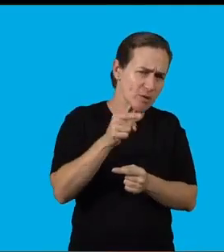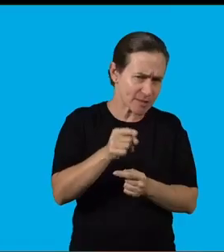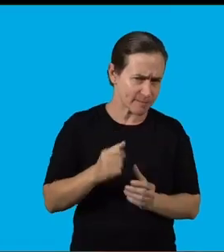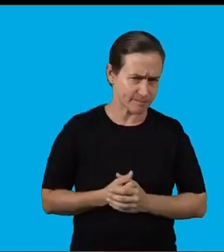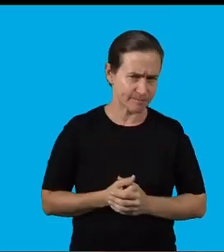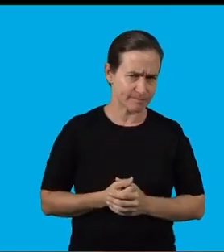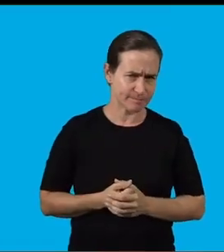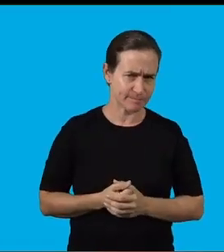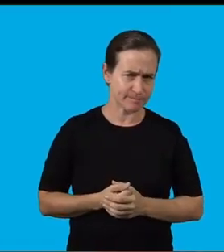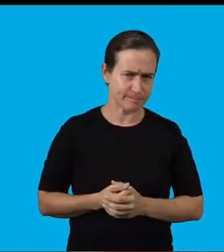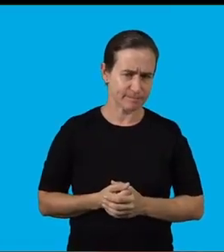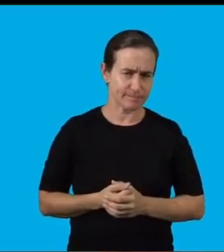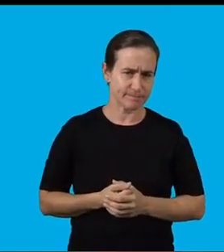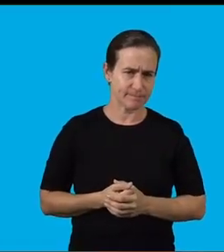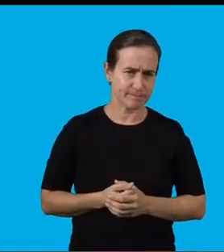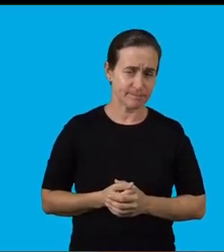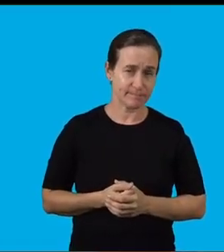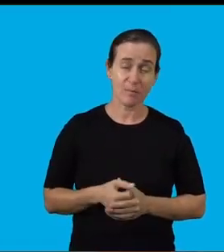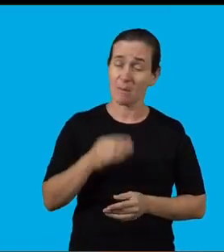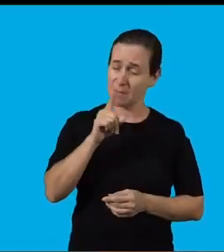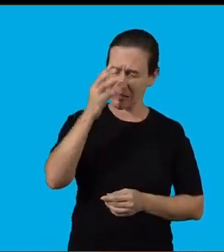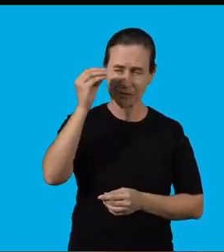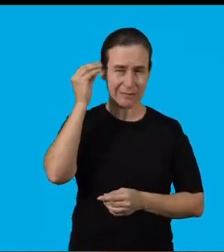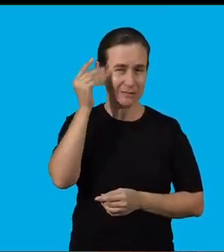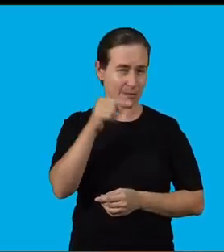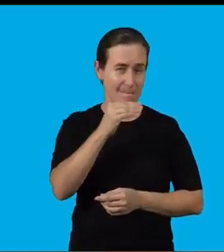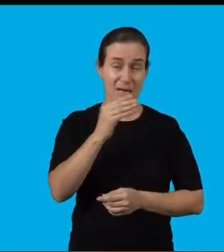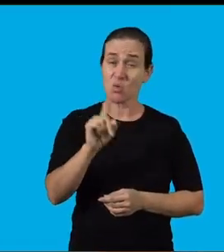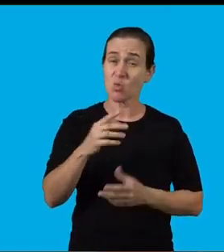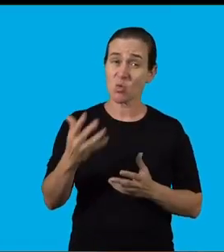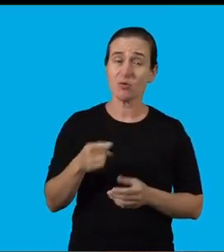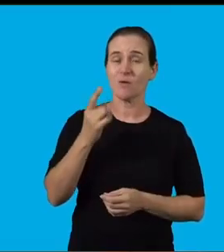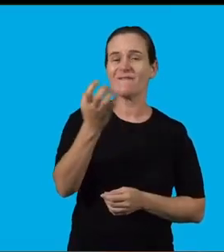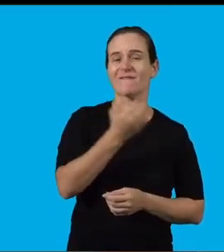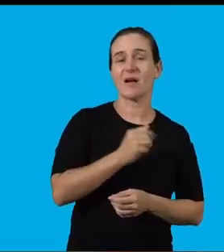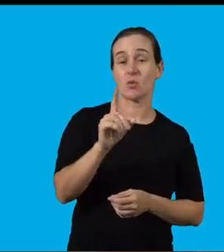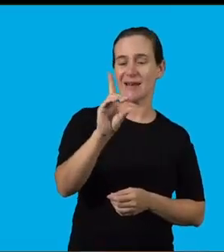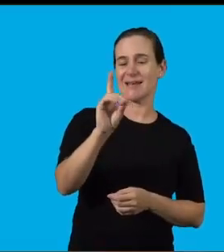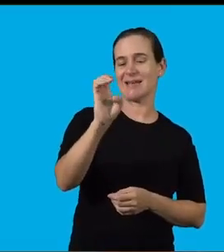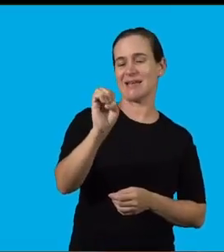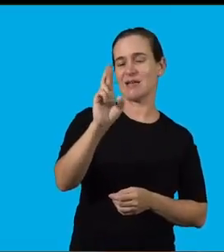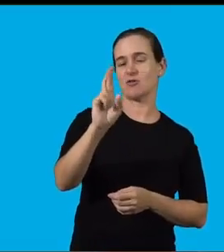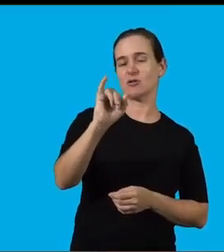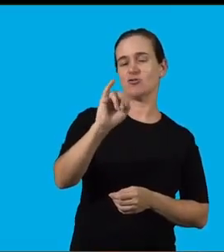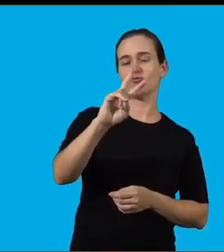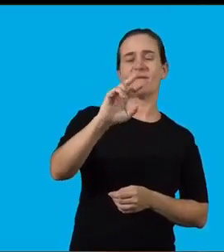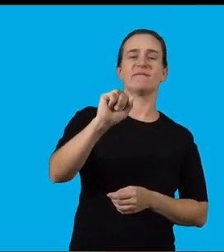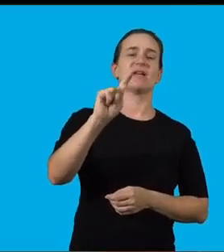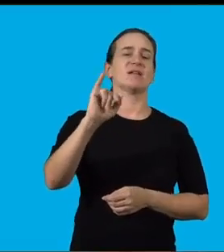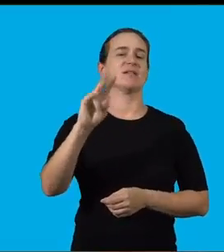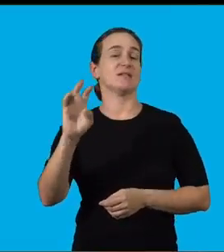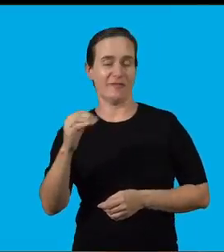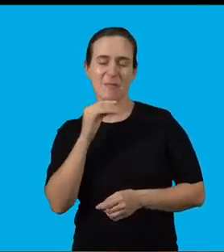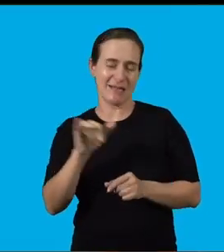points is another way, it's keywords, terminology we need to remember. It's another way to say find the derivative. So since f